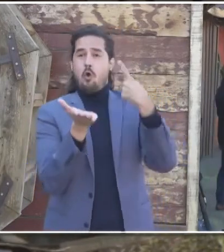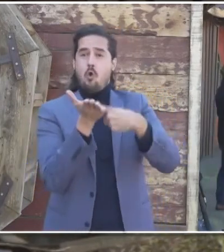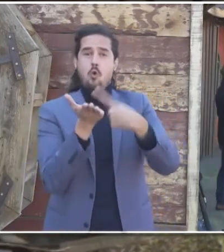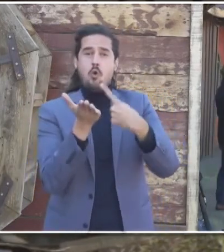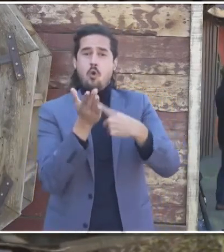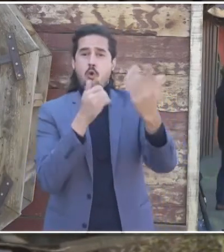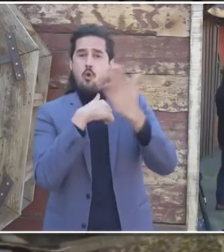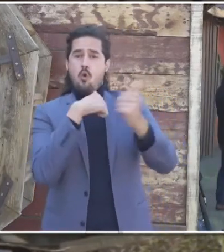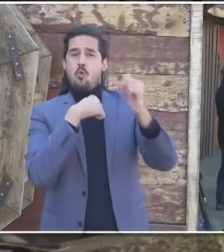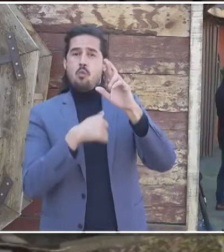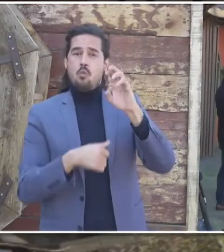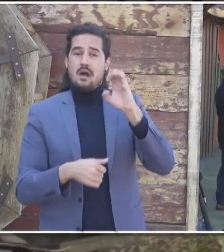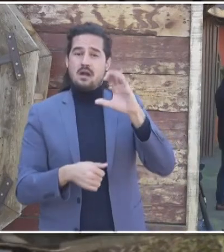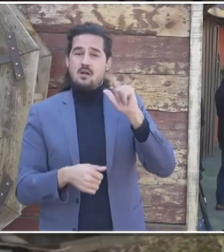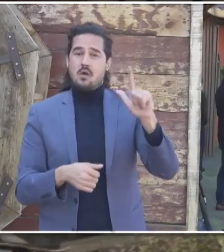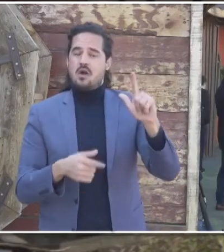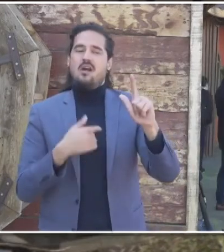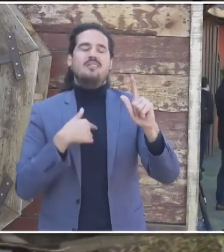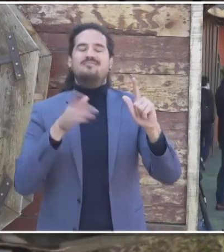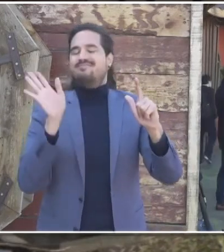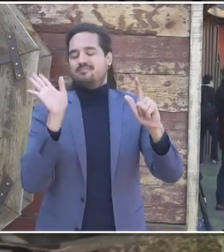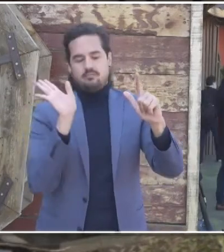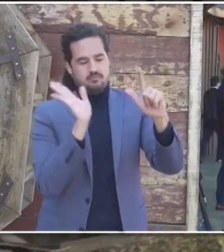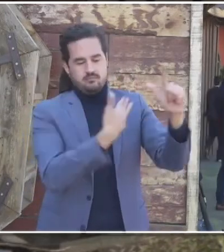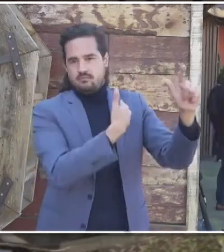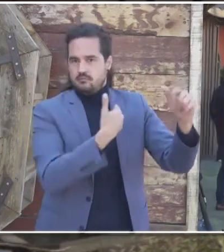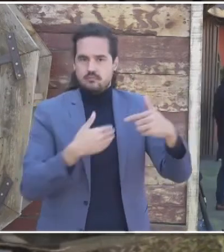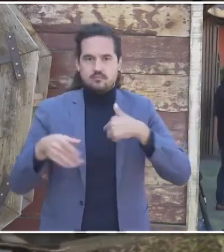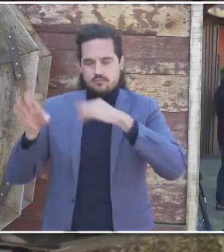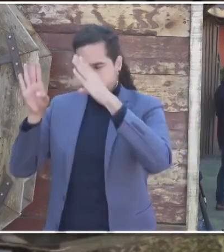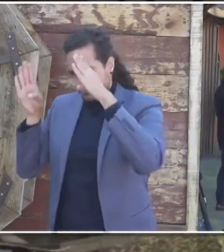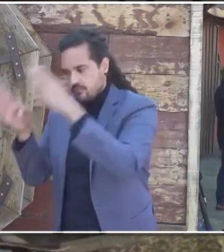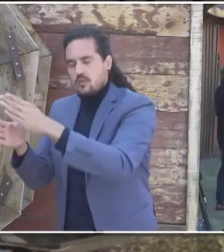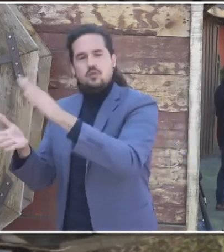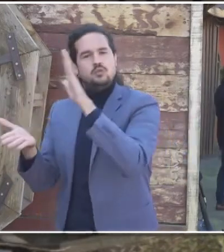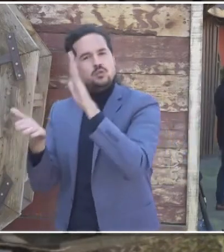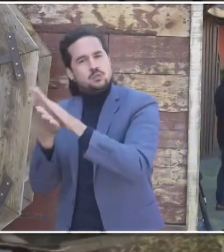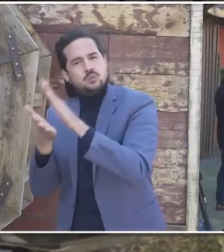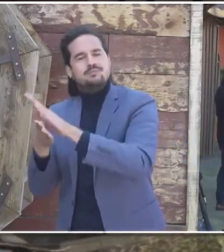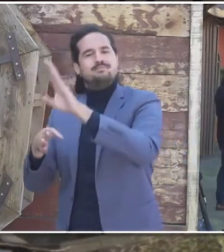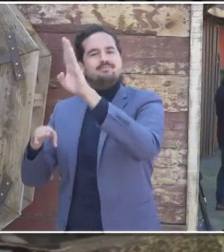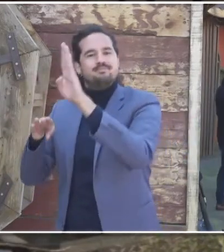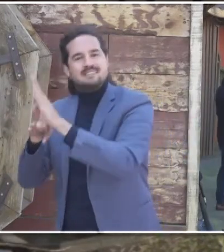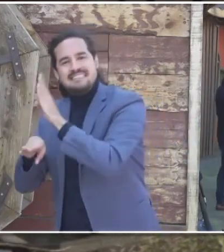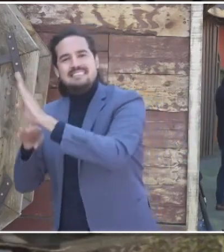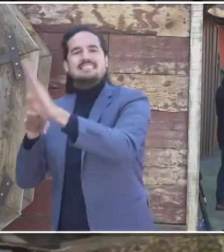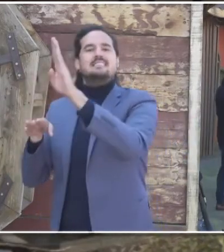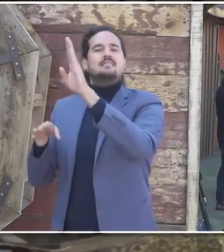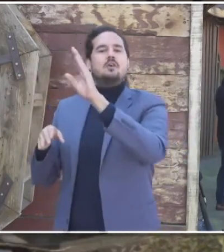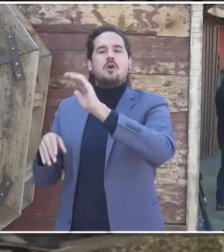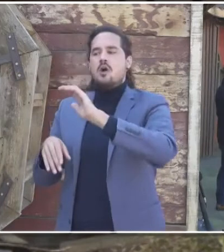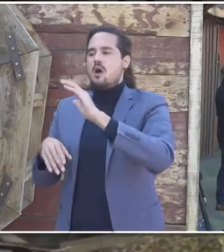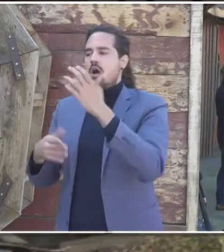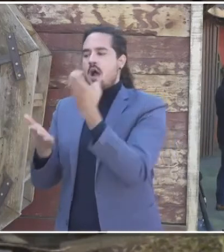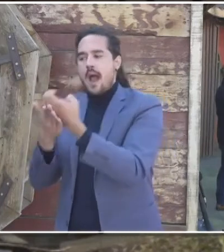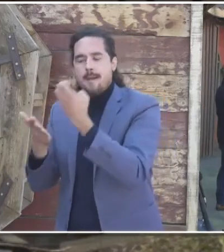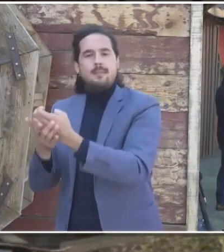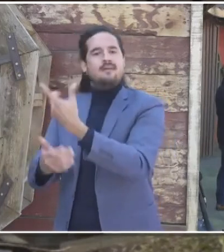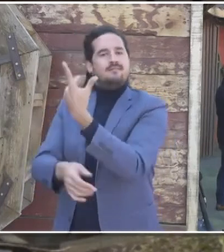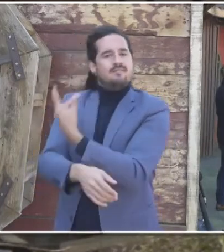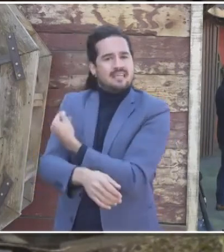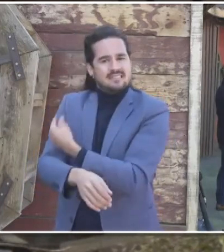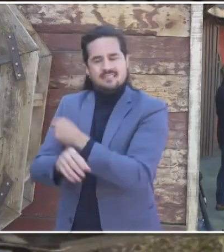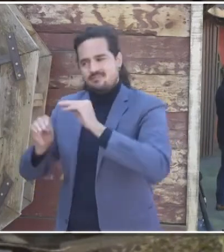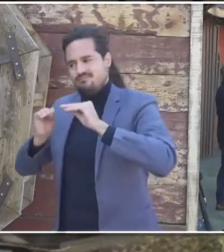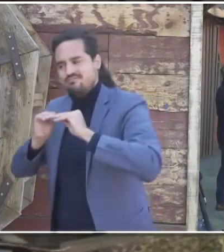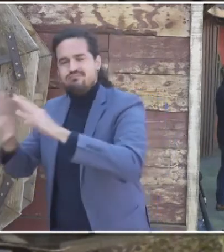our schools reopen, increasing the rate of vaccinations, more than tripled the daily vaccination rate. We're committed and resolved to